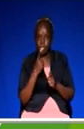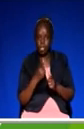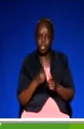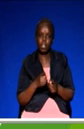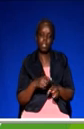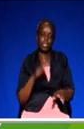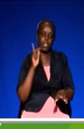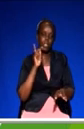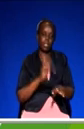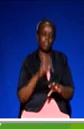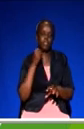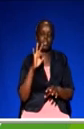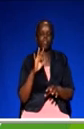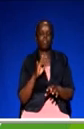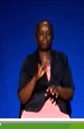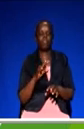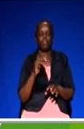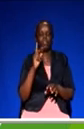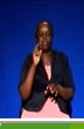effects of kingdom fungi.